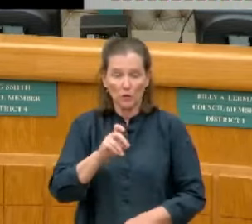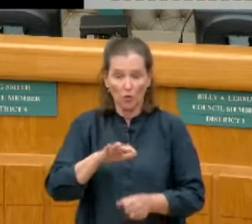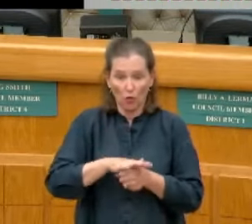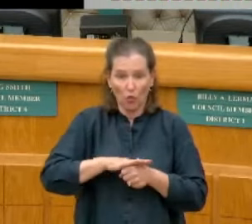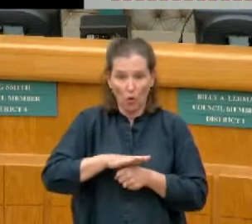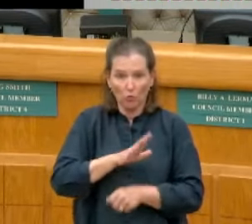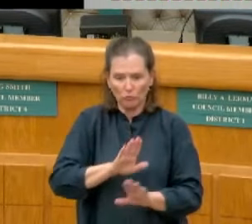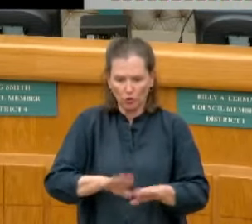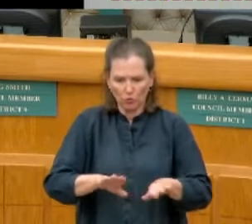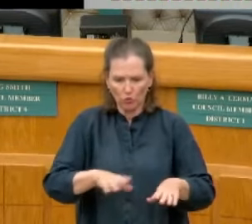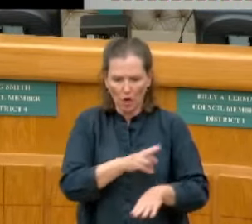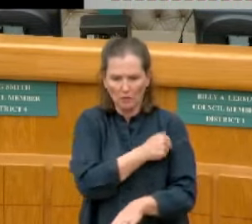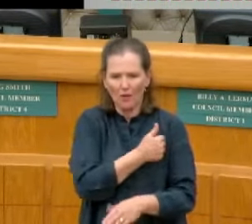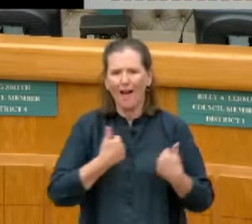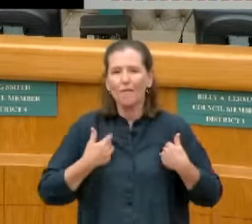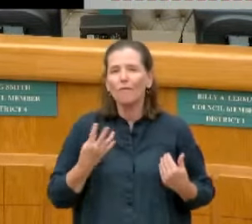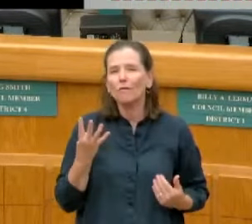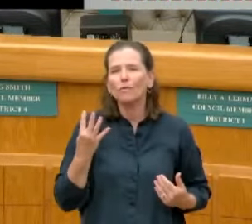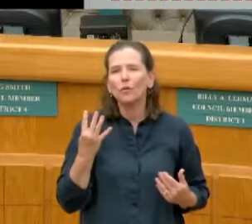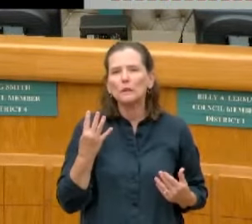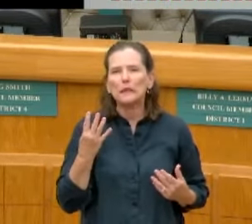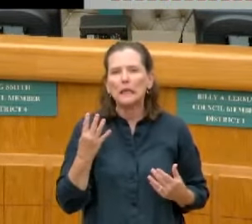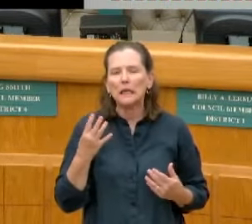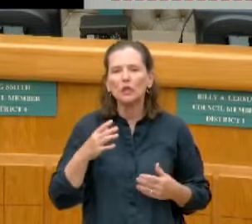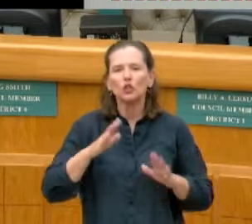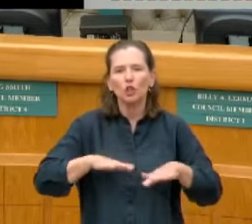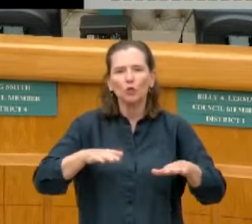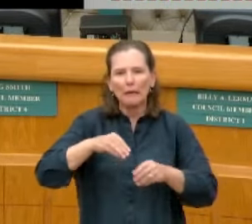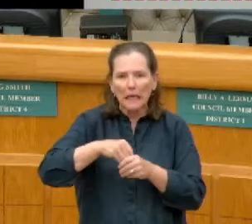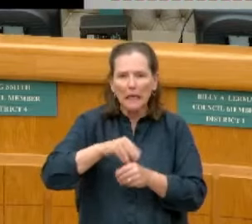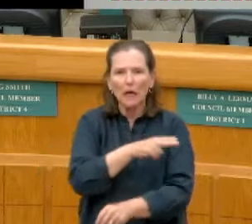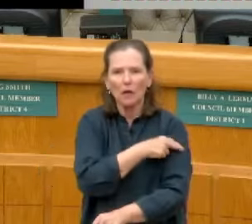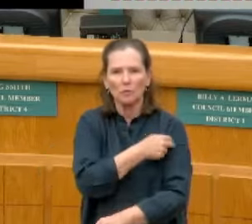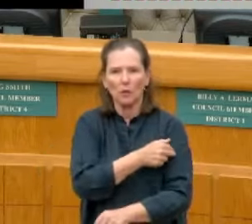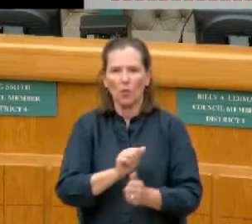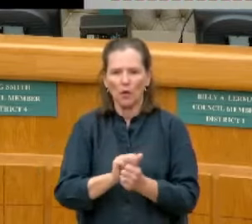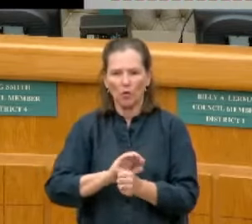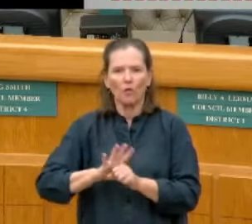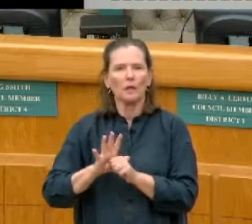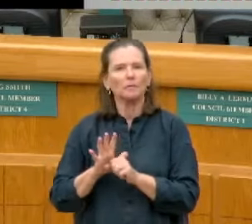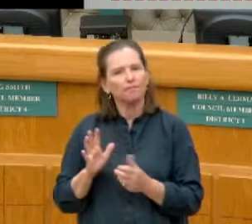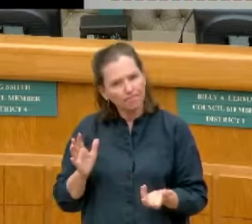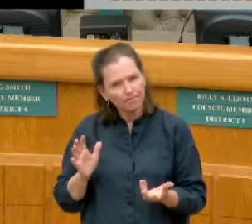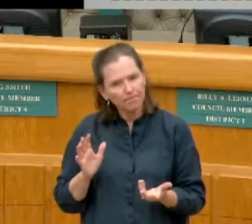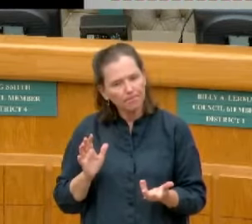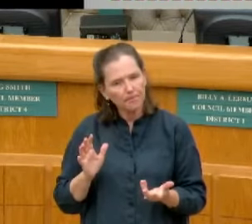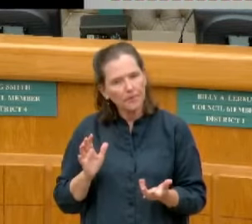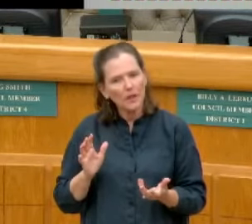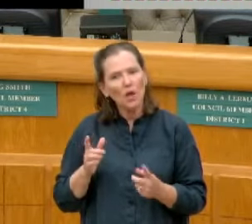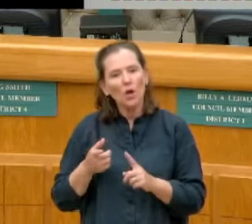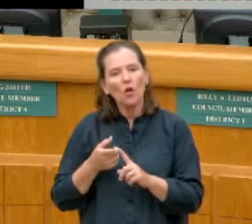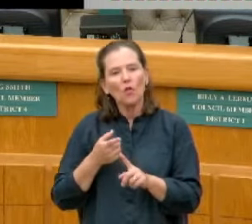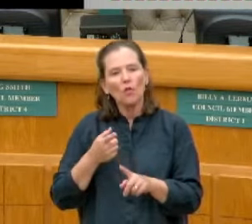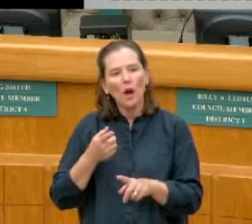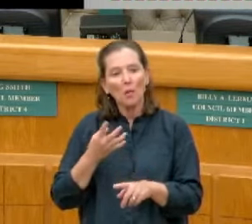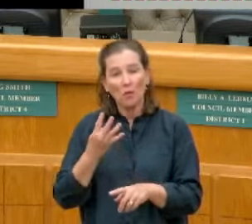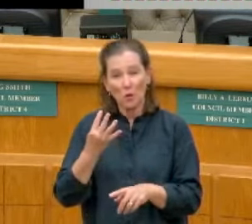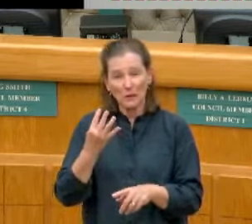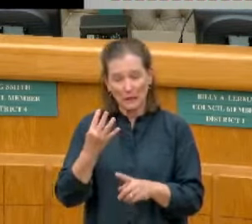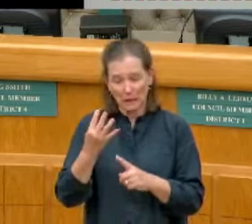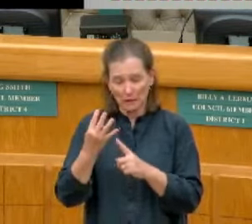other time during the entire pandemic. Of those 14 children that we have hospitalized, 2 are in the